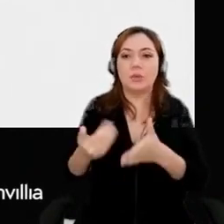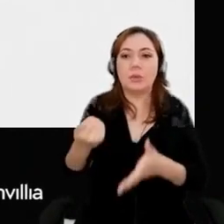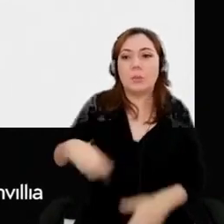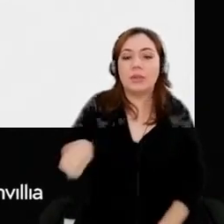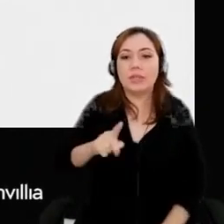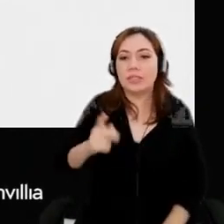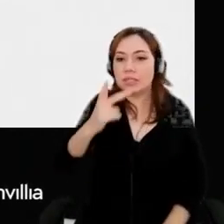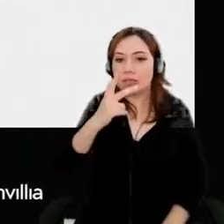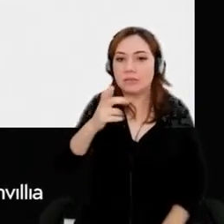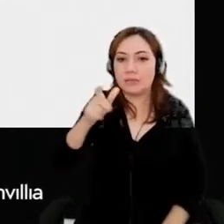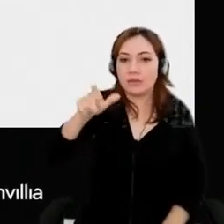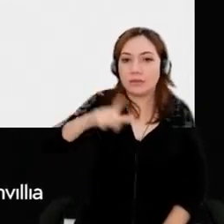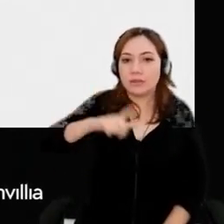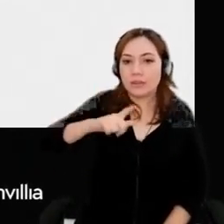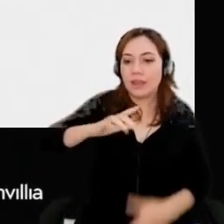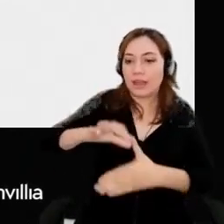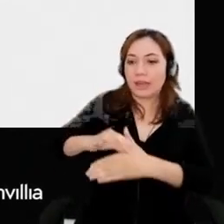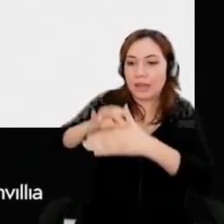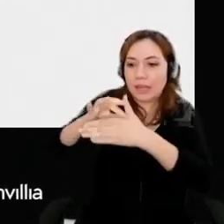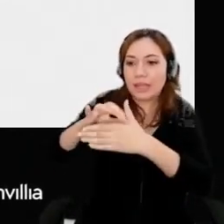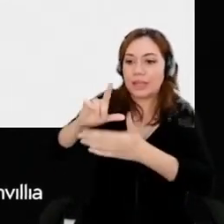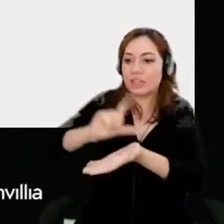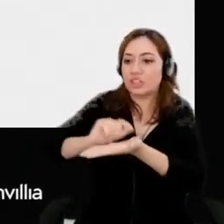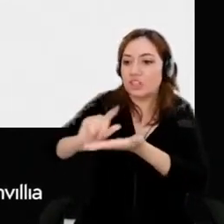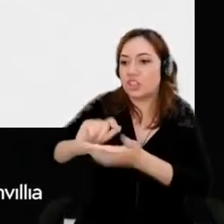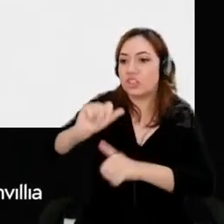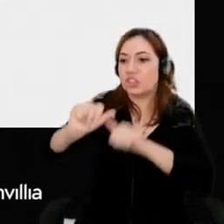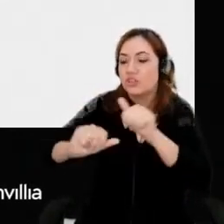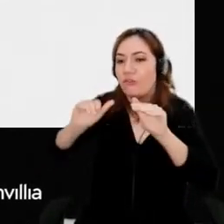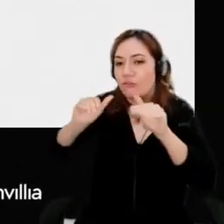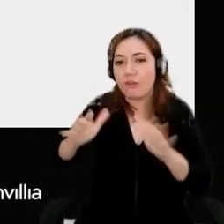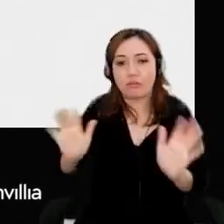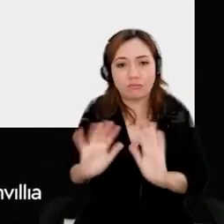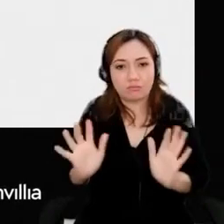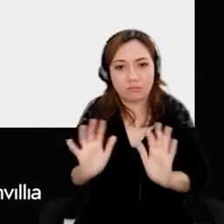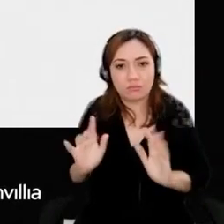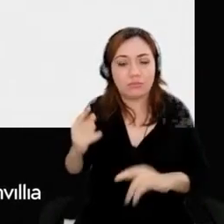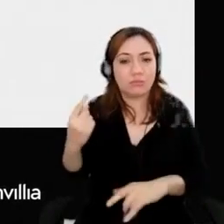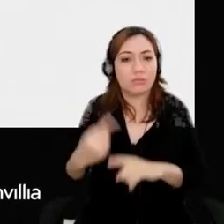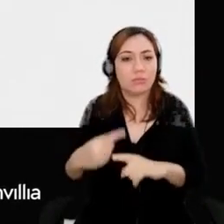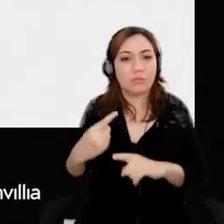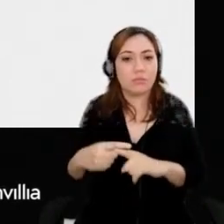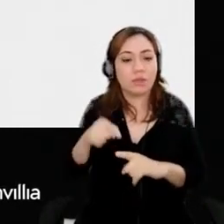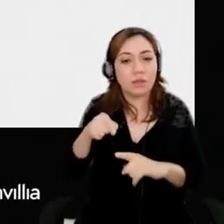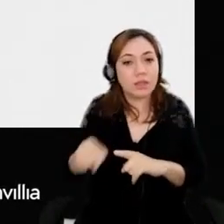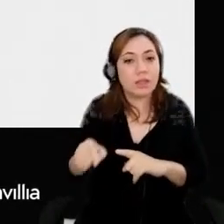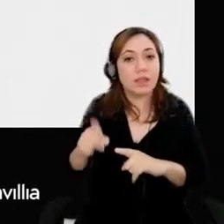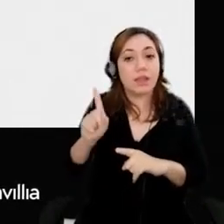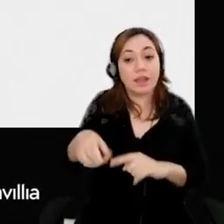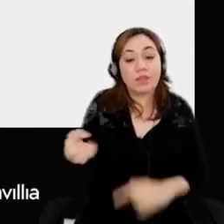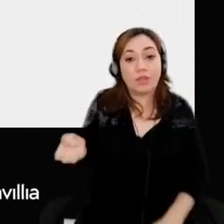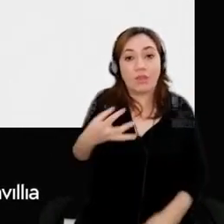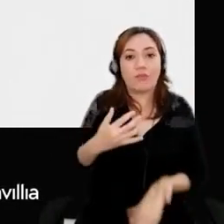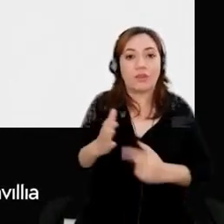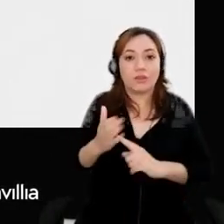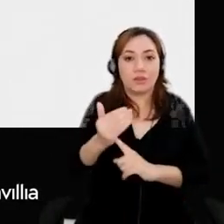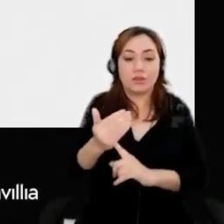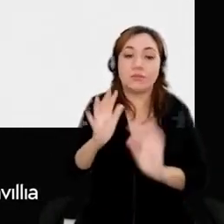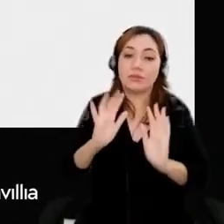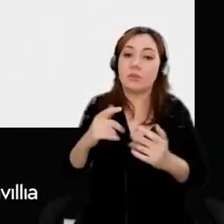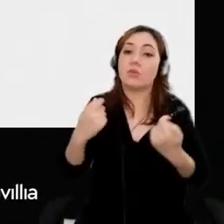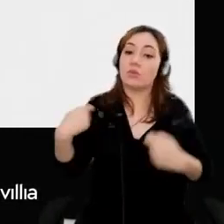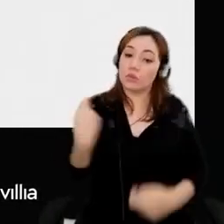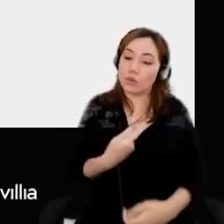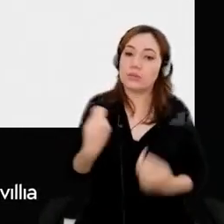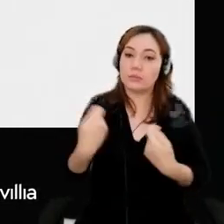leader, because when we begin a new technology, the thing is, the fact is that we have to create literacy, right? People need